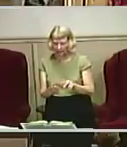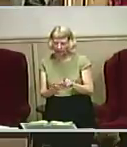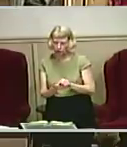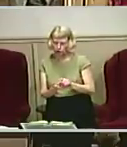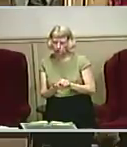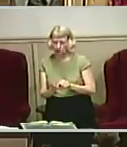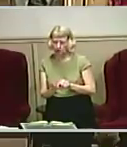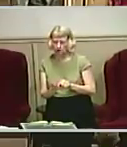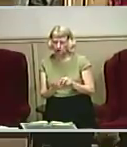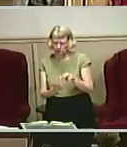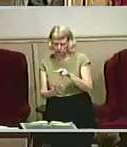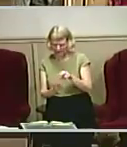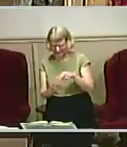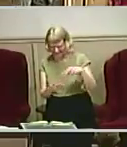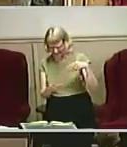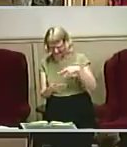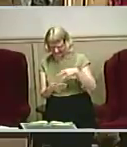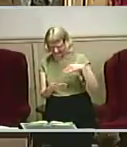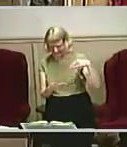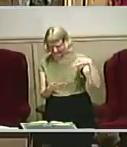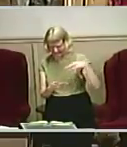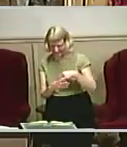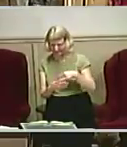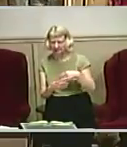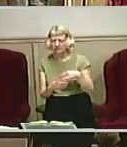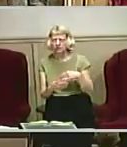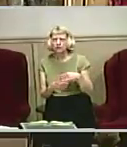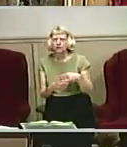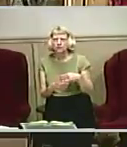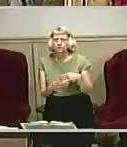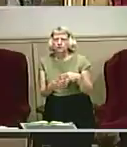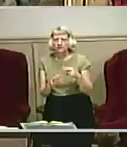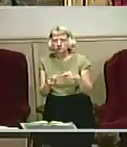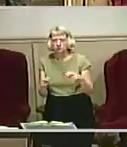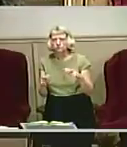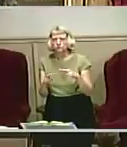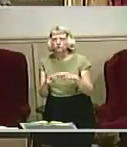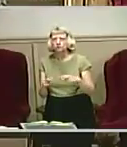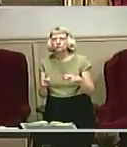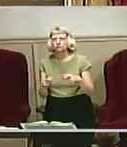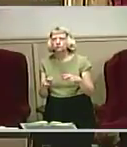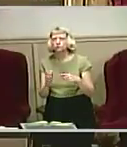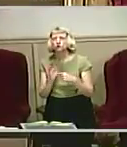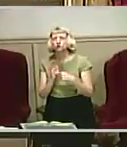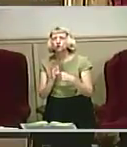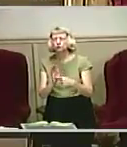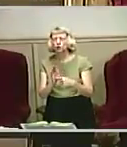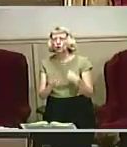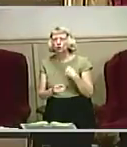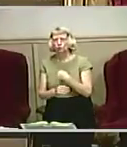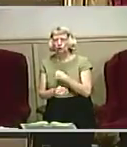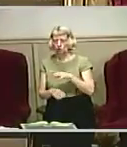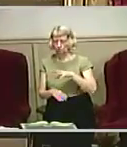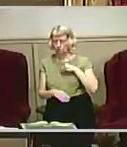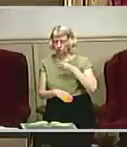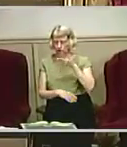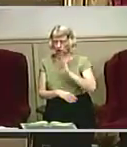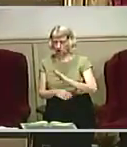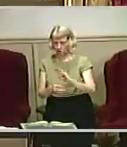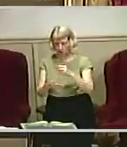but digging deep. Studying it out. Studying to show that we're approved unto God. You remember that